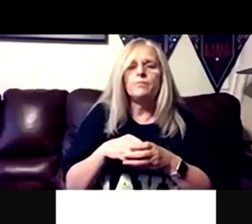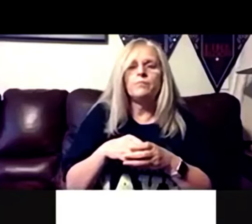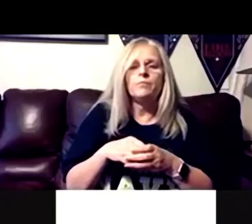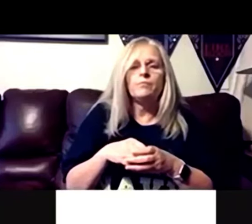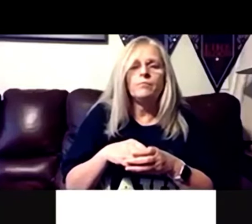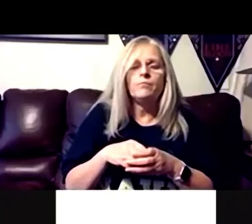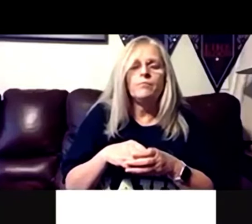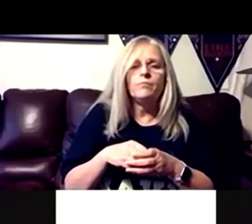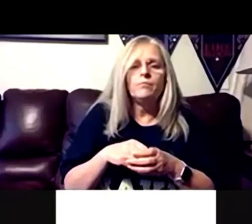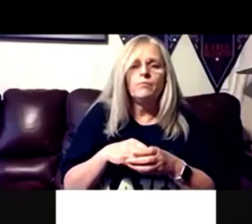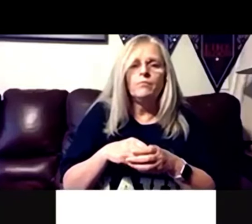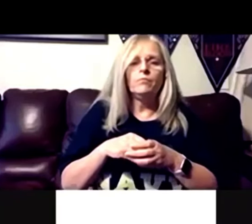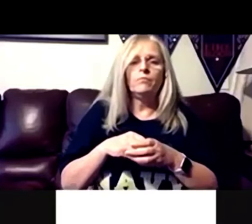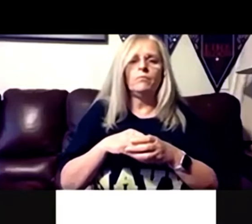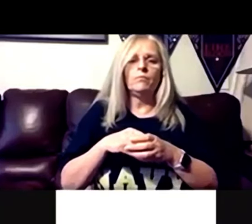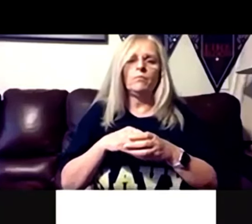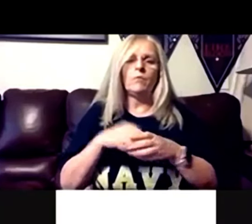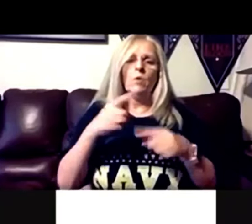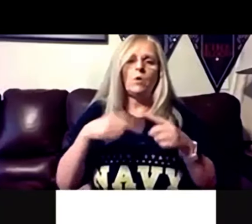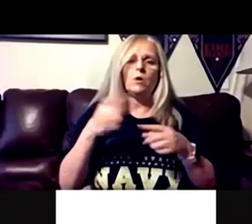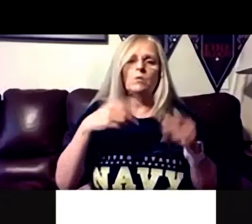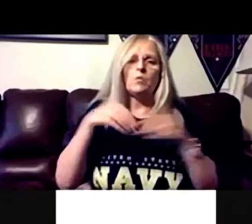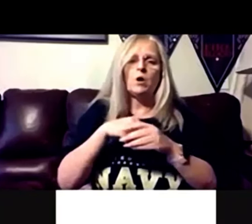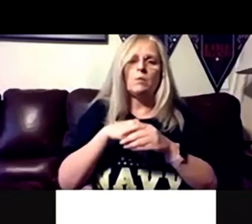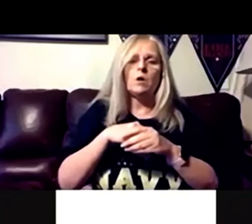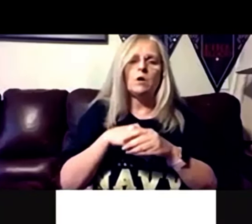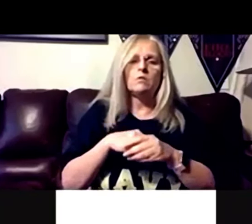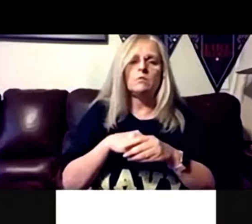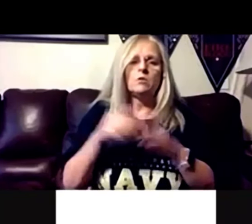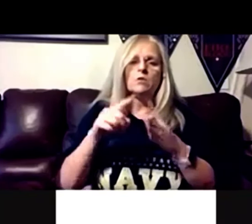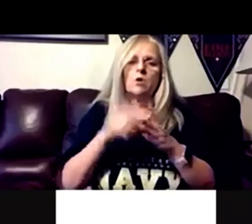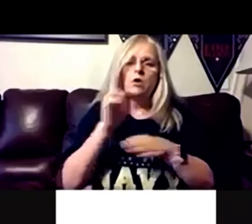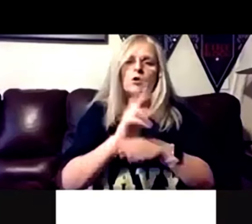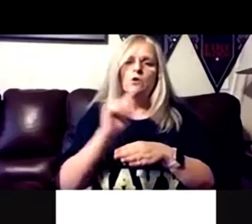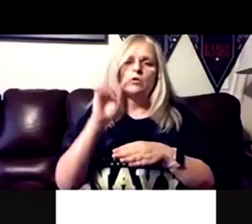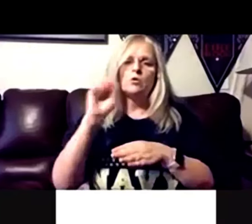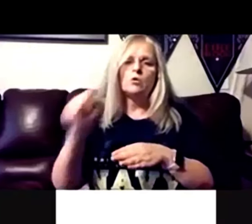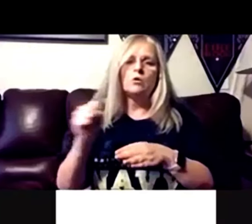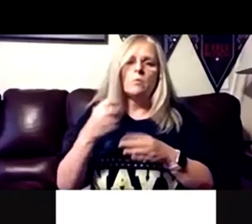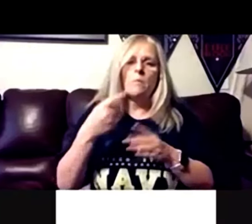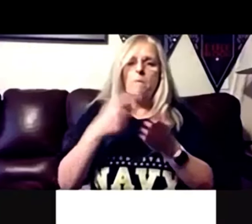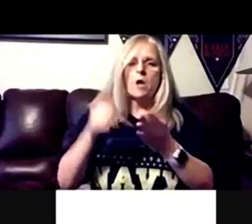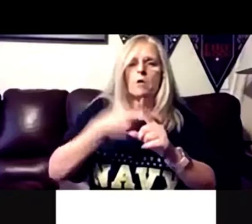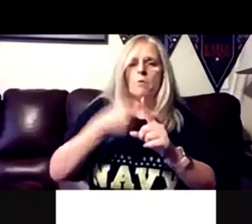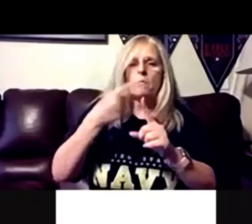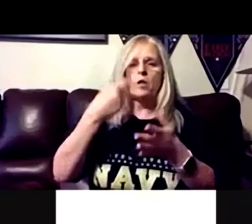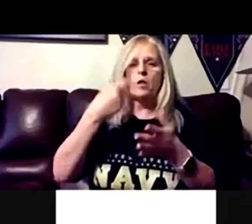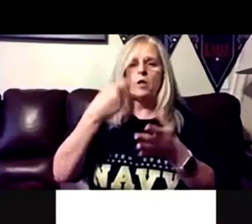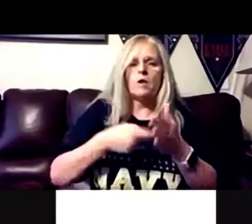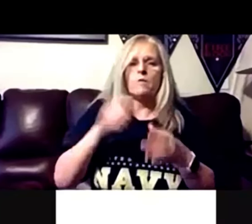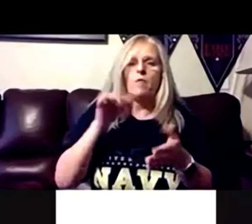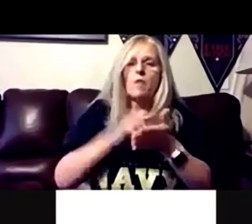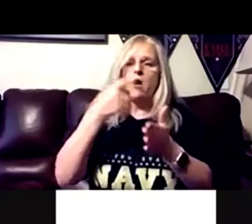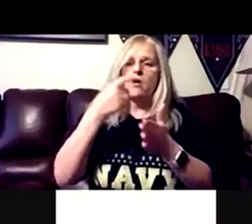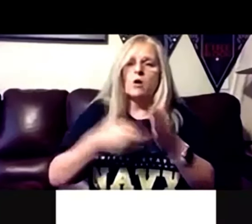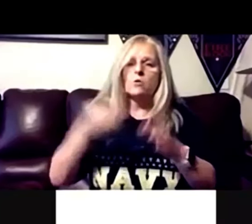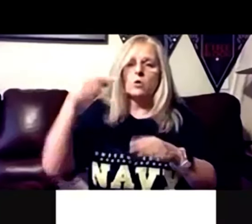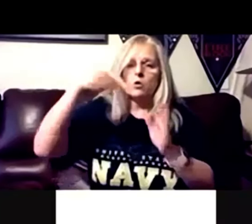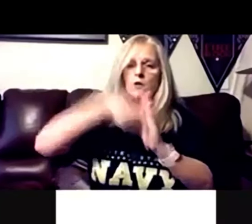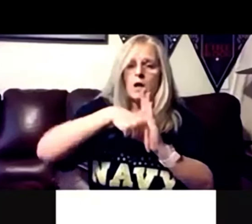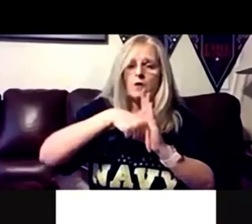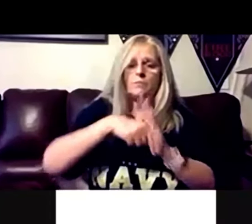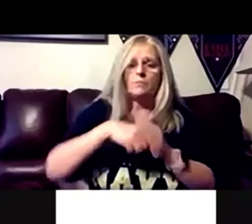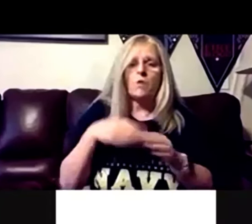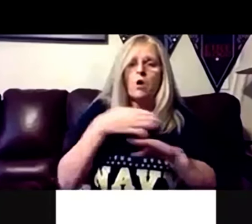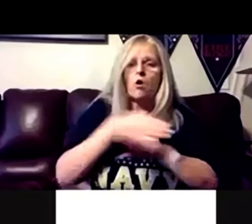ONPASSIVE. As these individuals come in and start to use the tools and pay the monthly fee, that cost will start to go down.